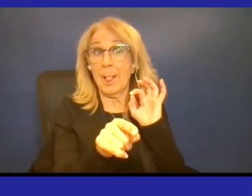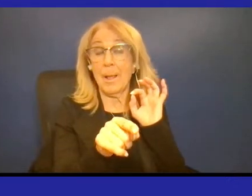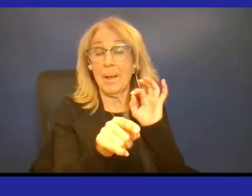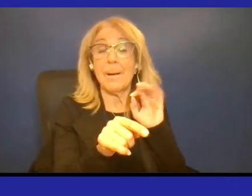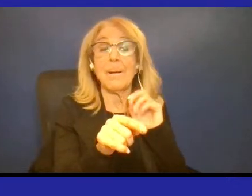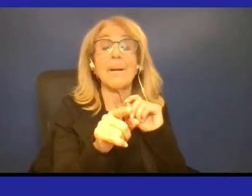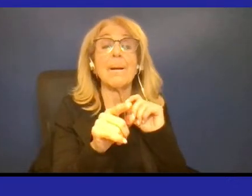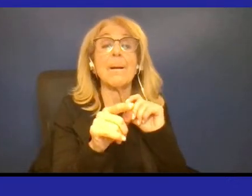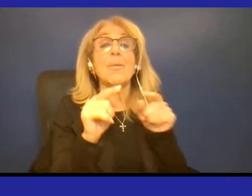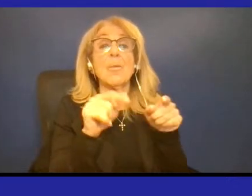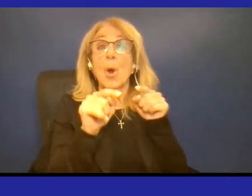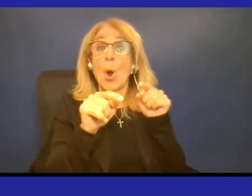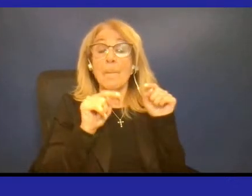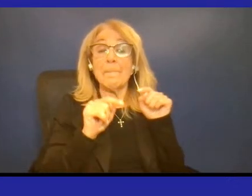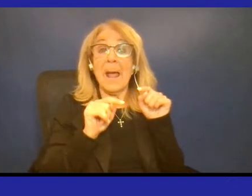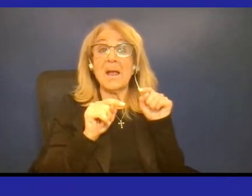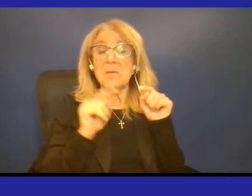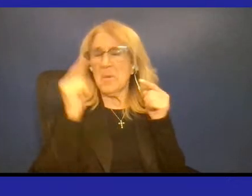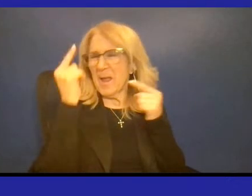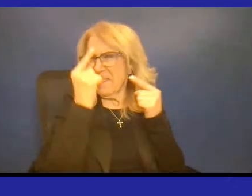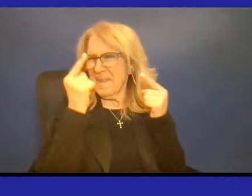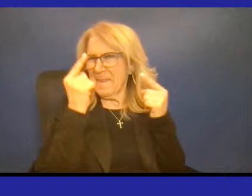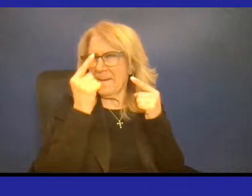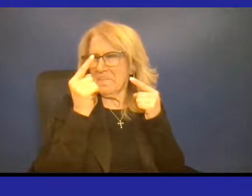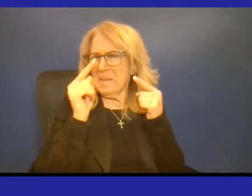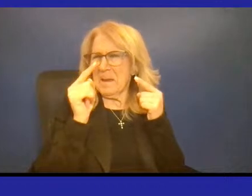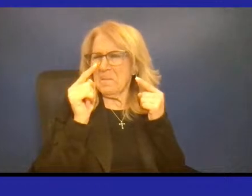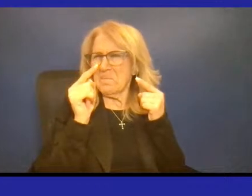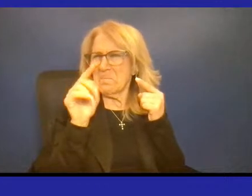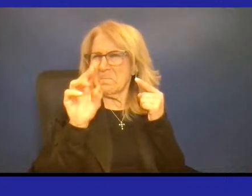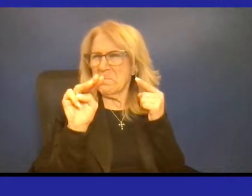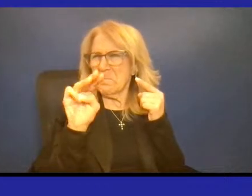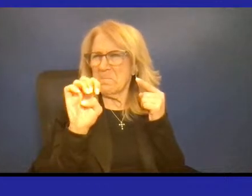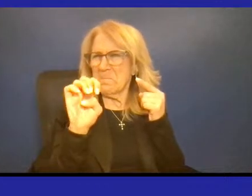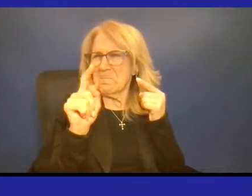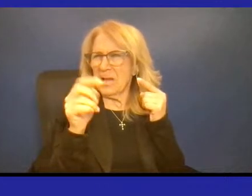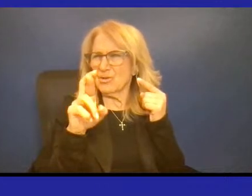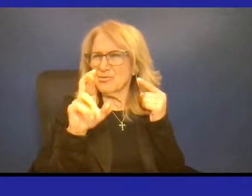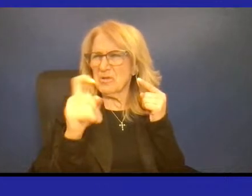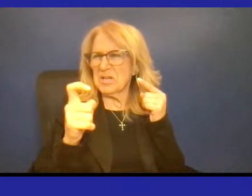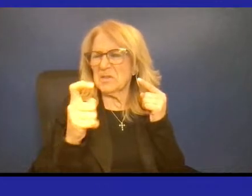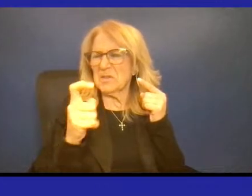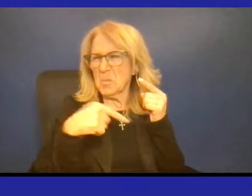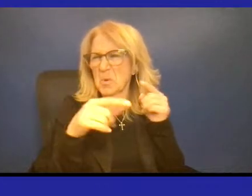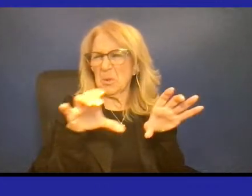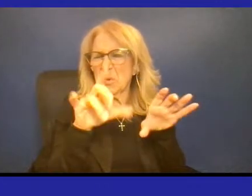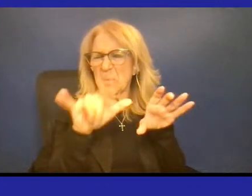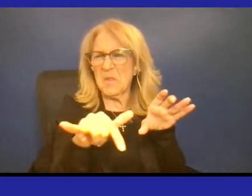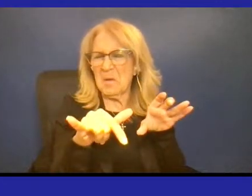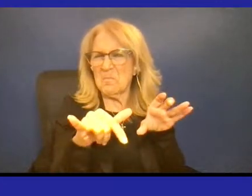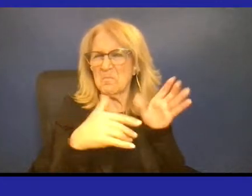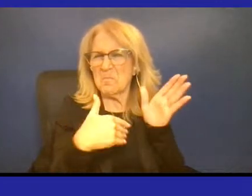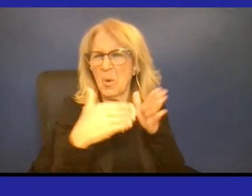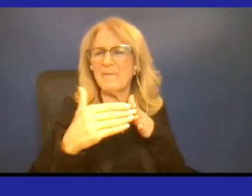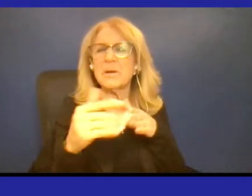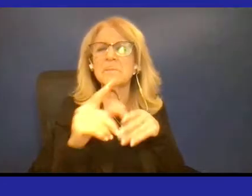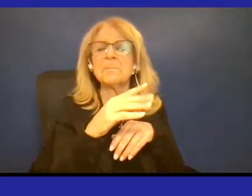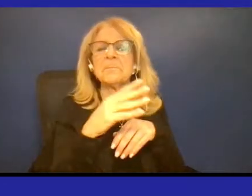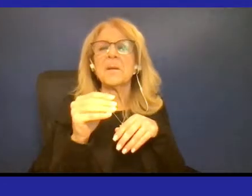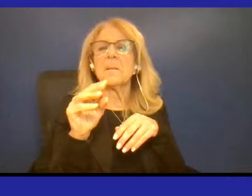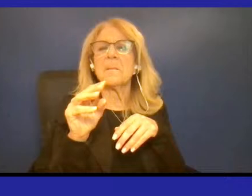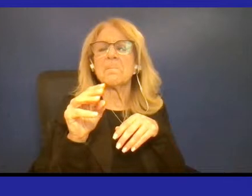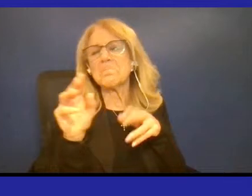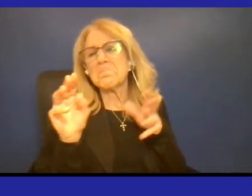we go back and reconsider metrics at some point, and, which we do it periodically, like metrics that are like, sort of